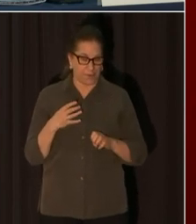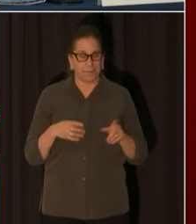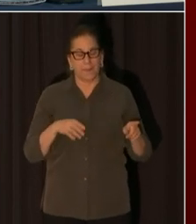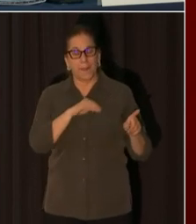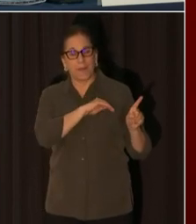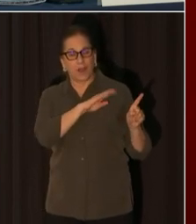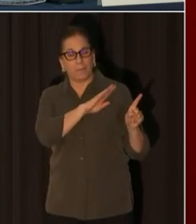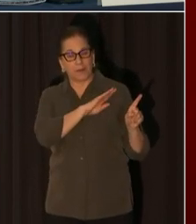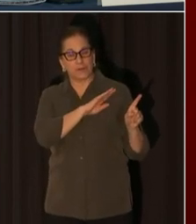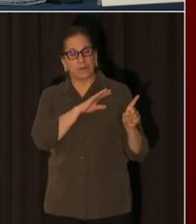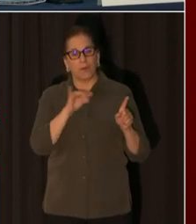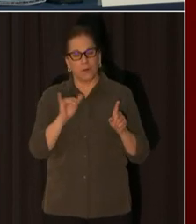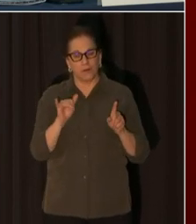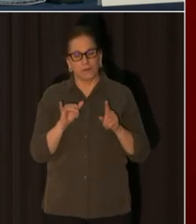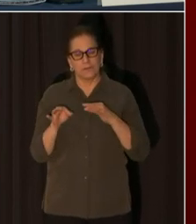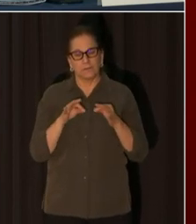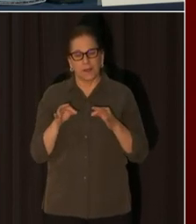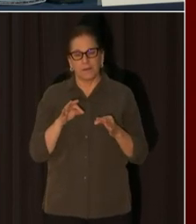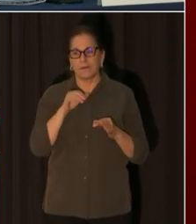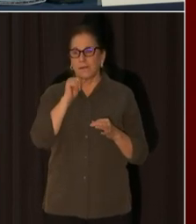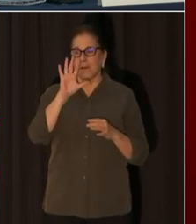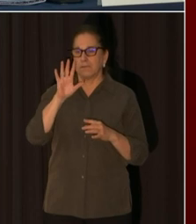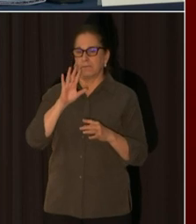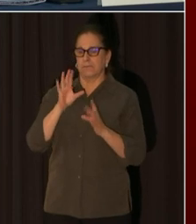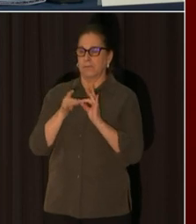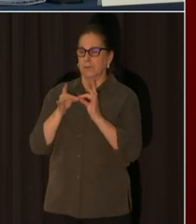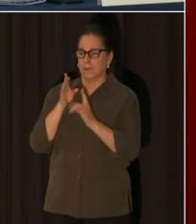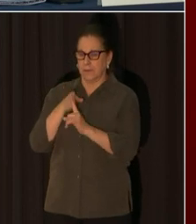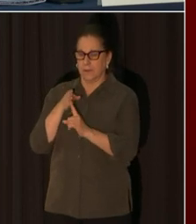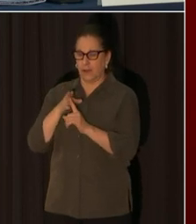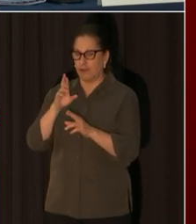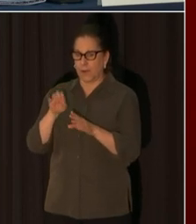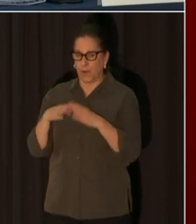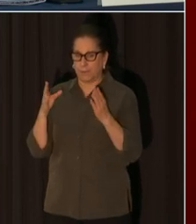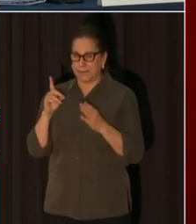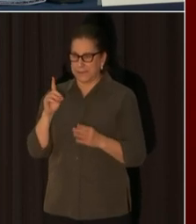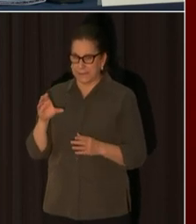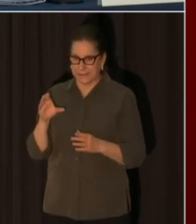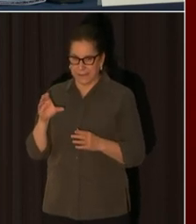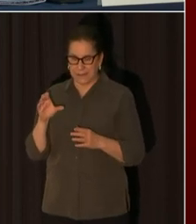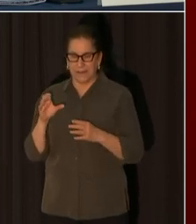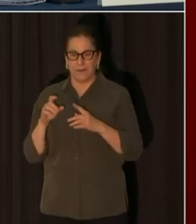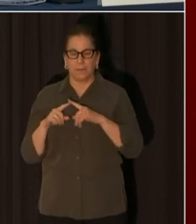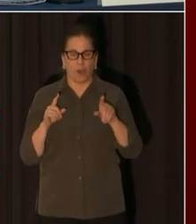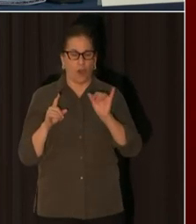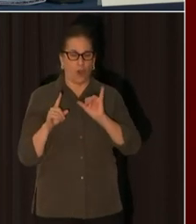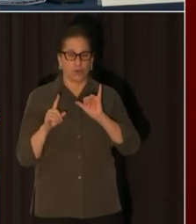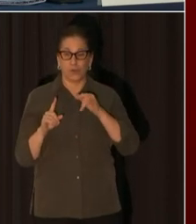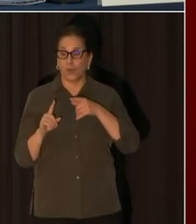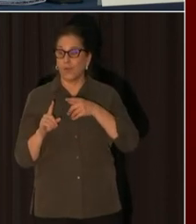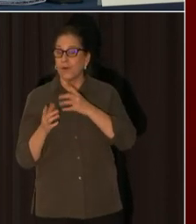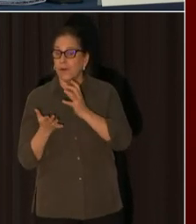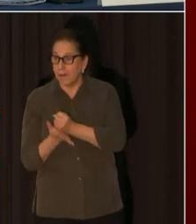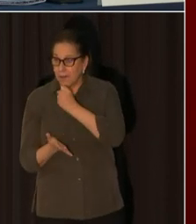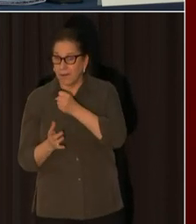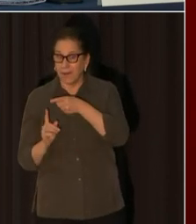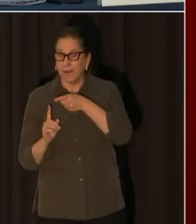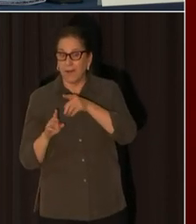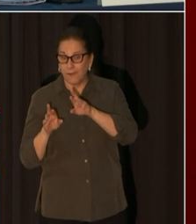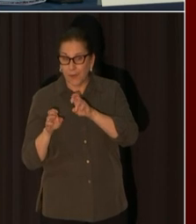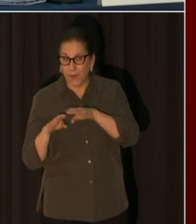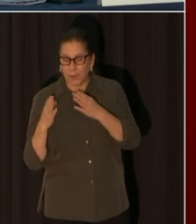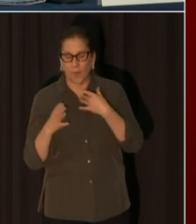just about reopening DC, but it's about making and building a better DC. And so as you see on the screen now,